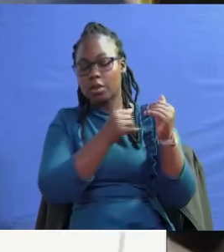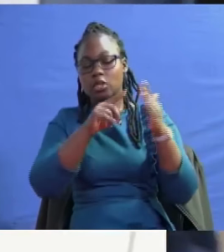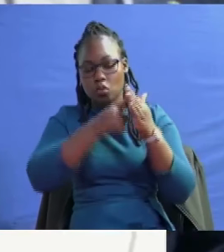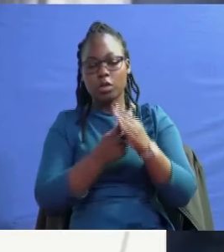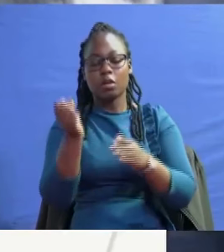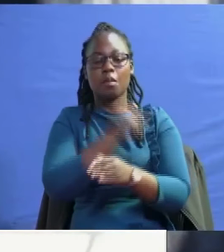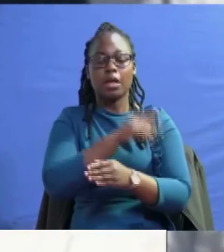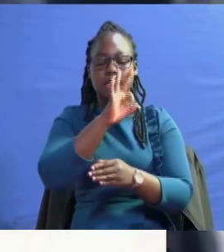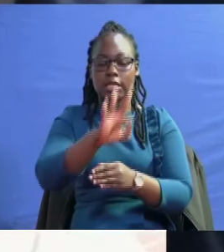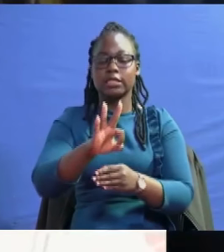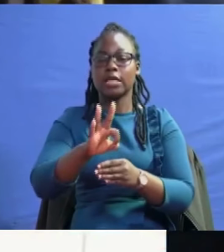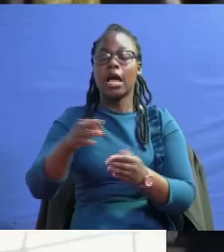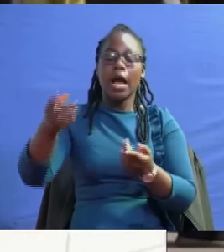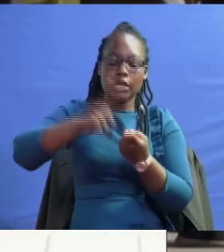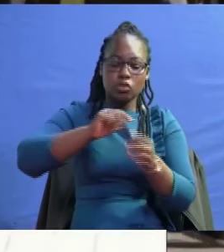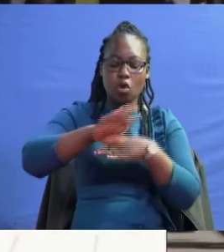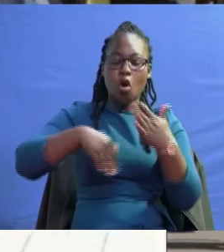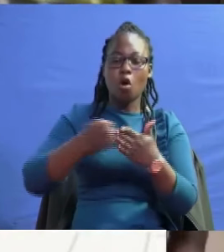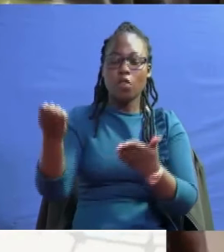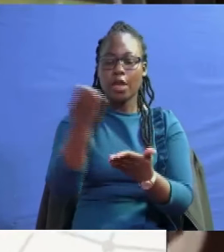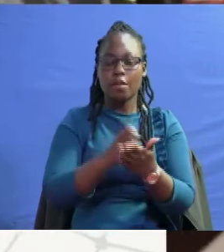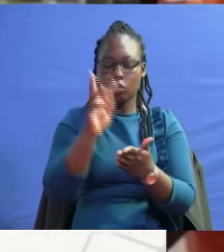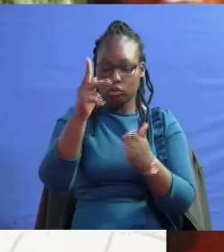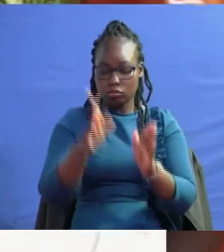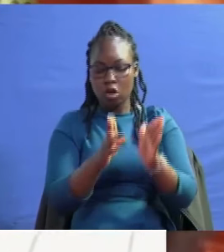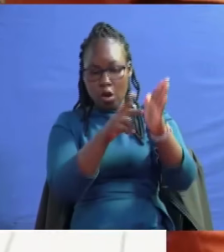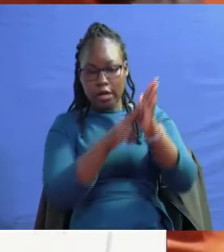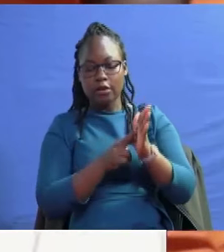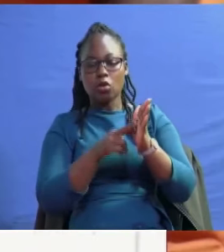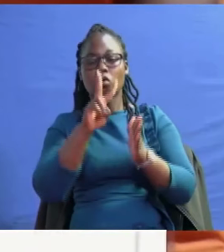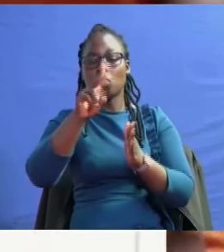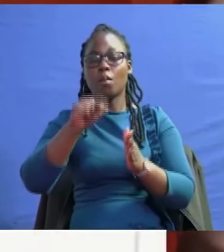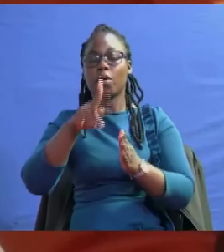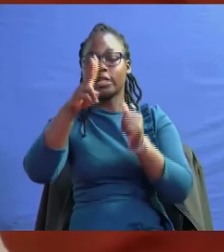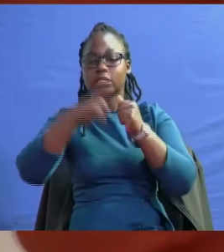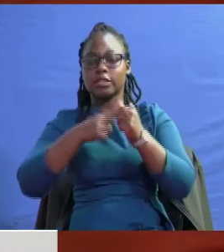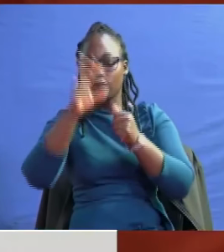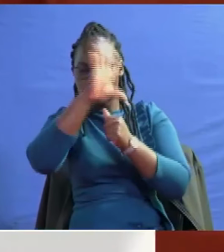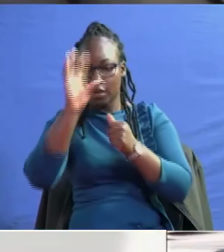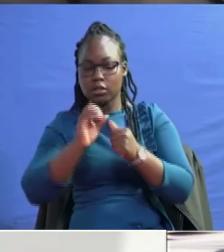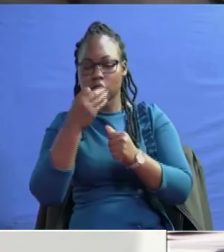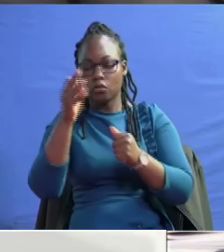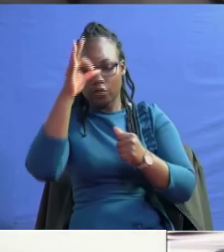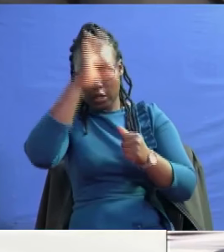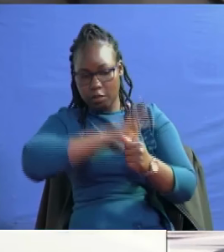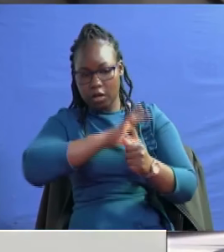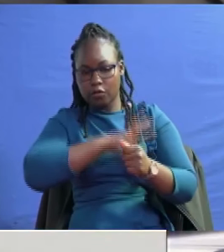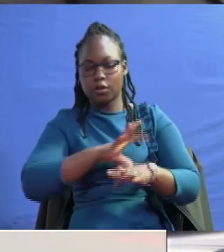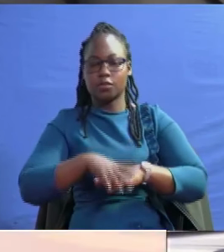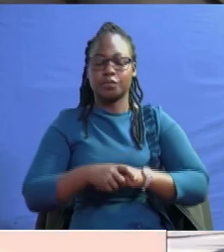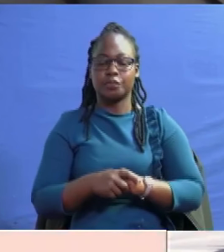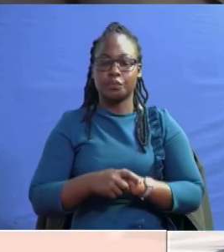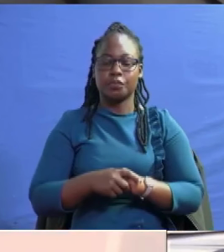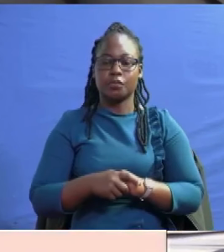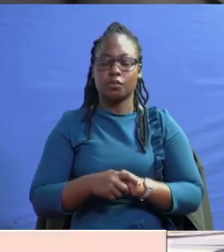in March. Additionally, all employed Kenyans will be required to contribute 2.7% of their gross income. The